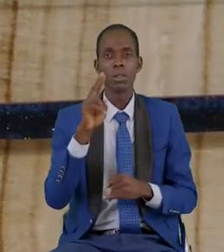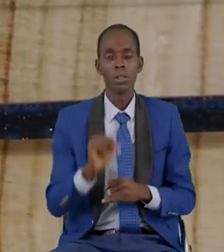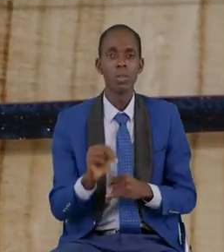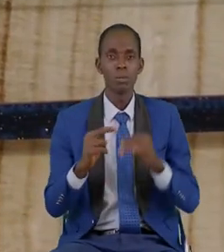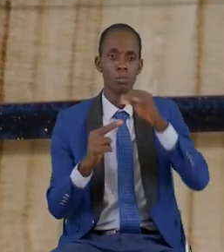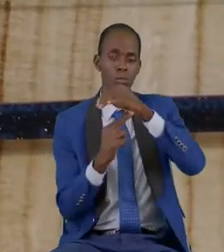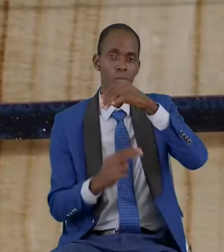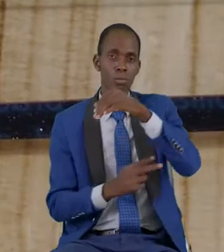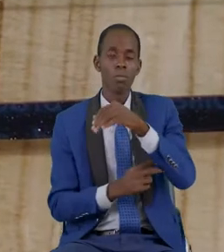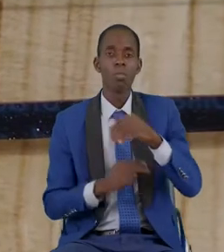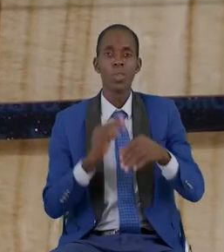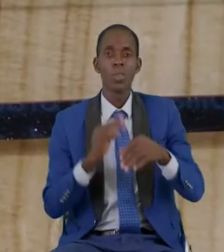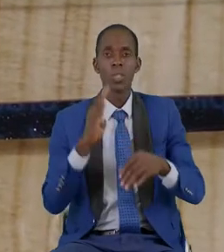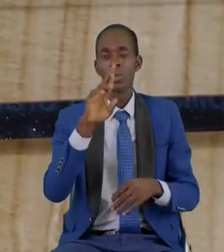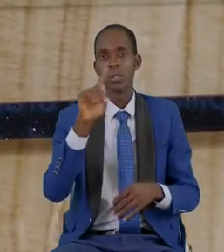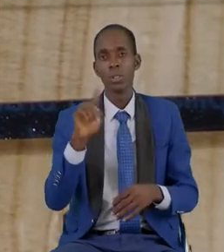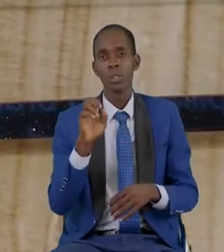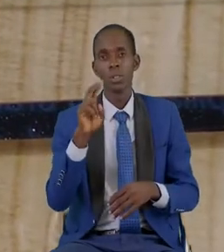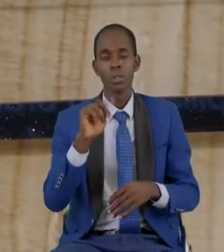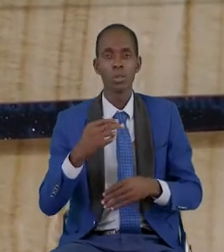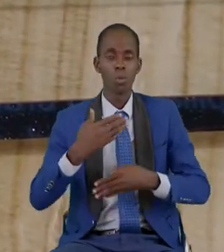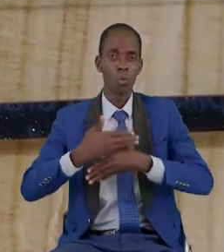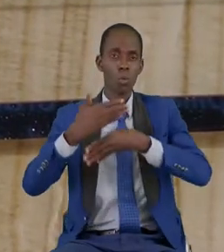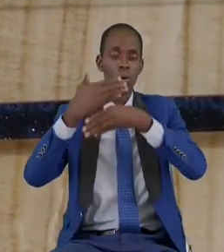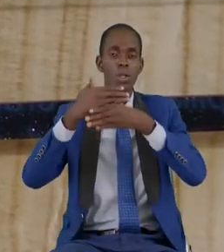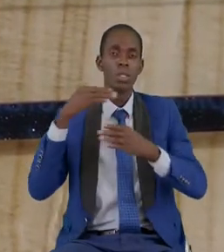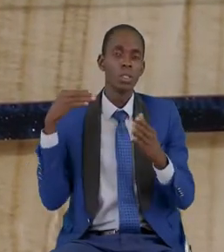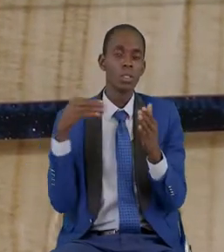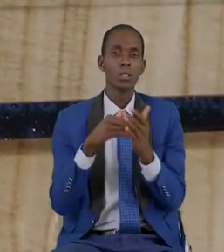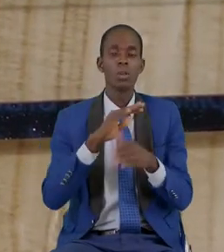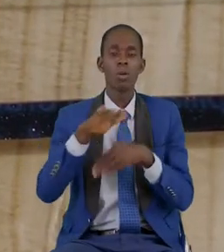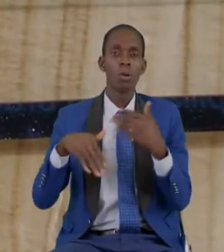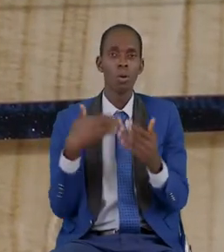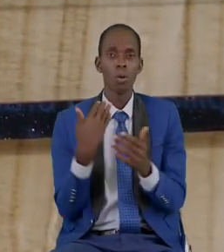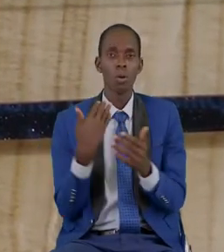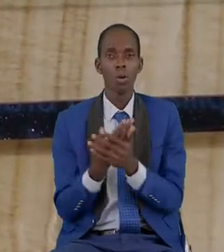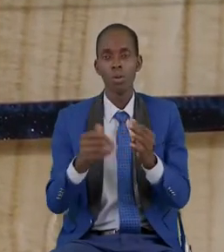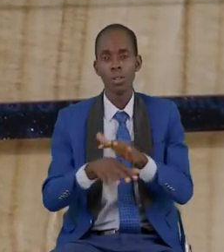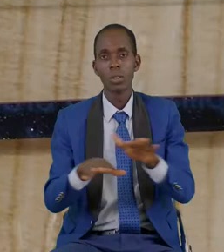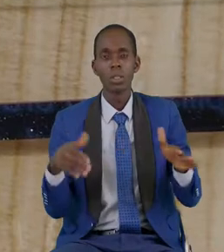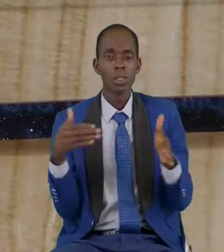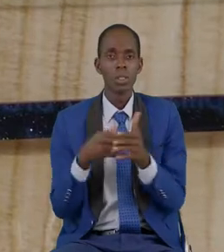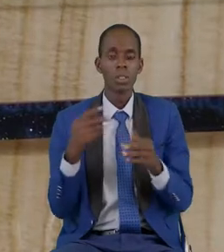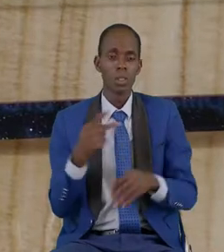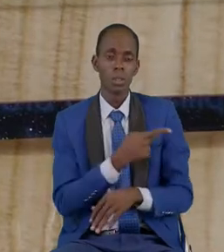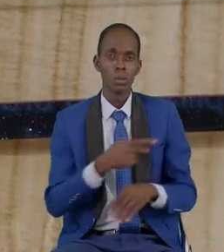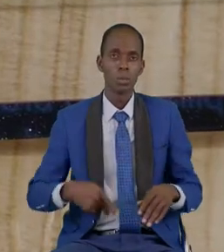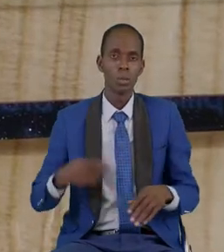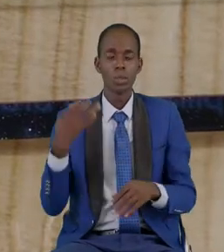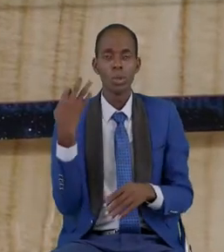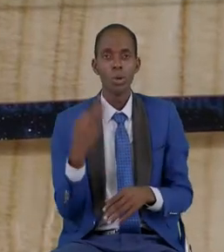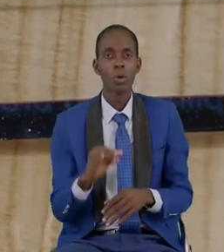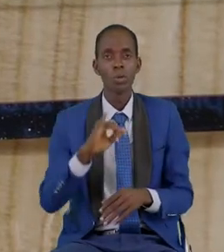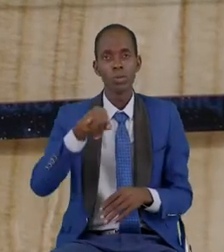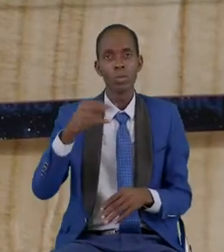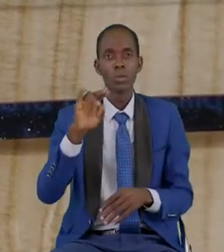the whole land, against the kings of Judah, against the princes thereof, against